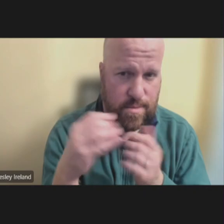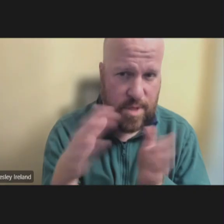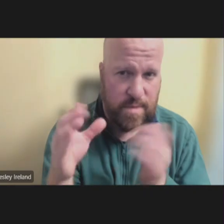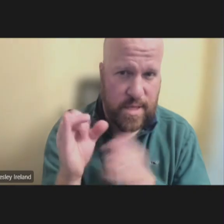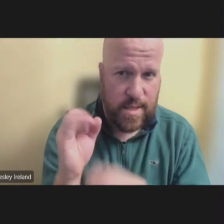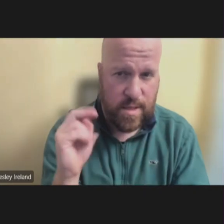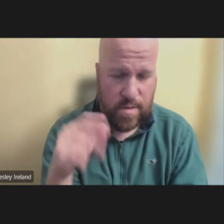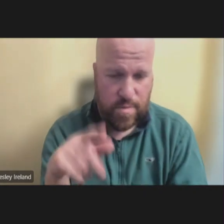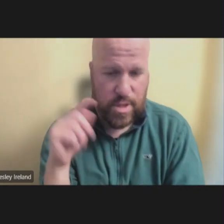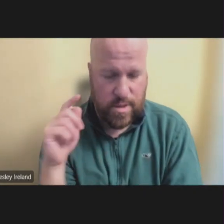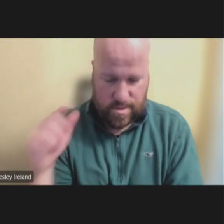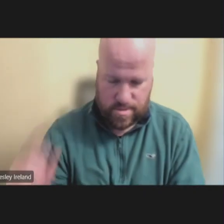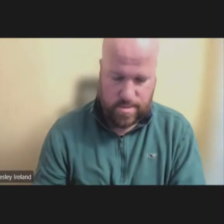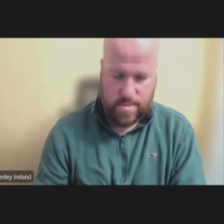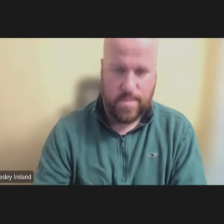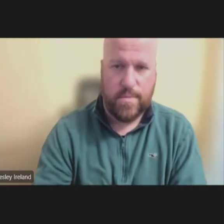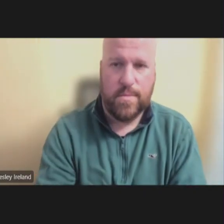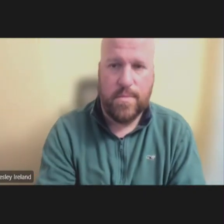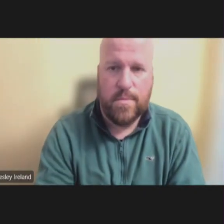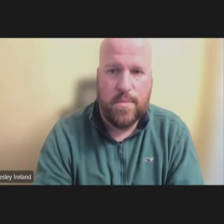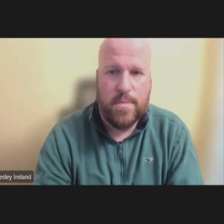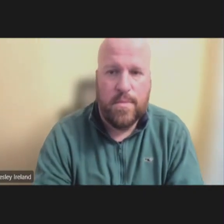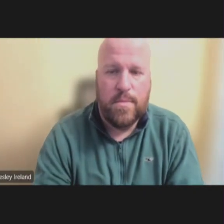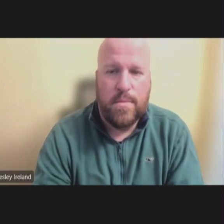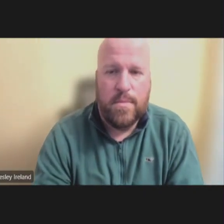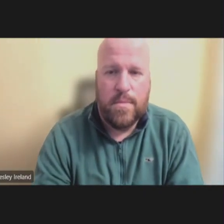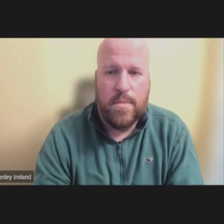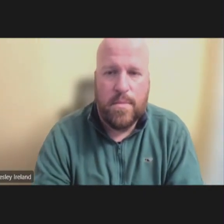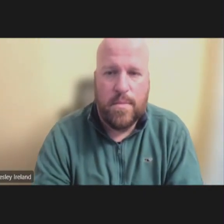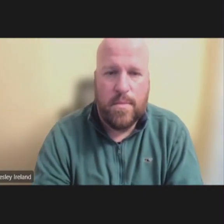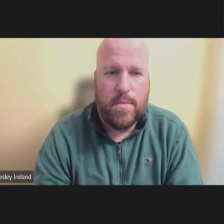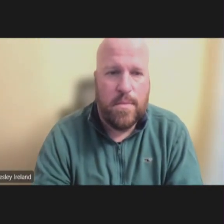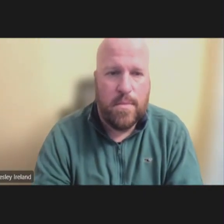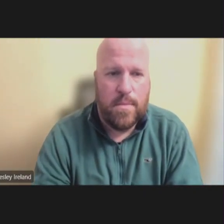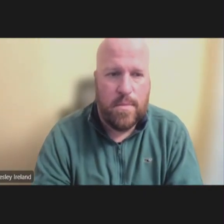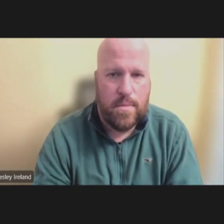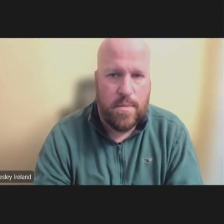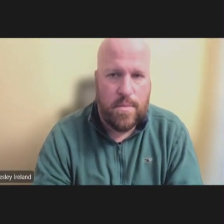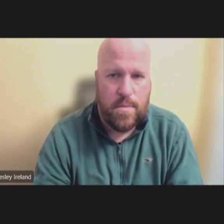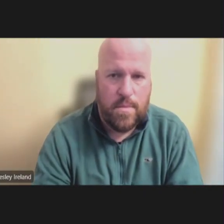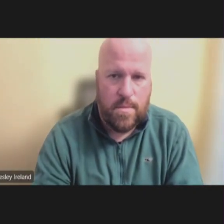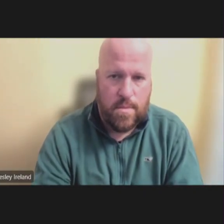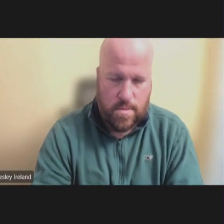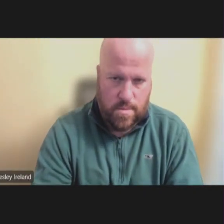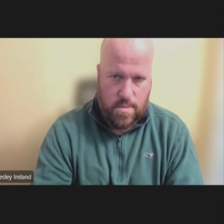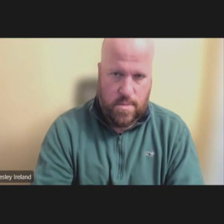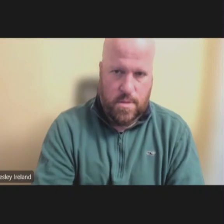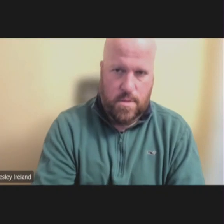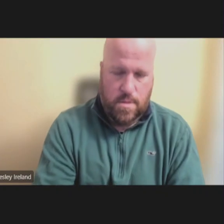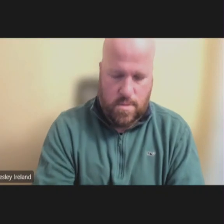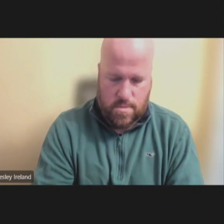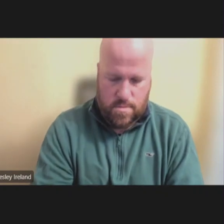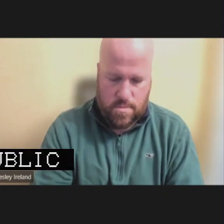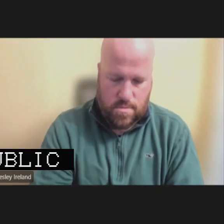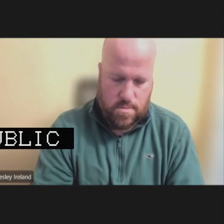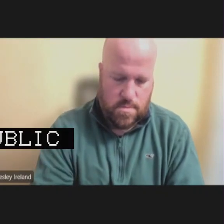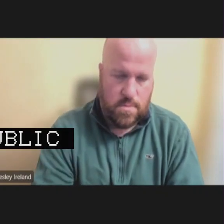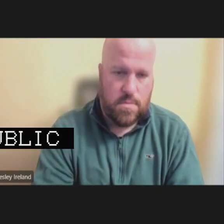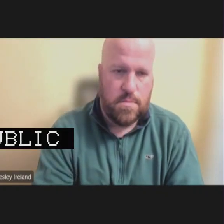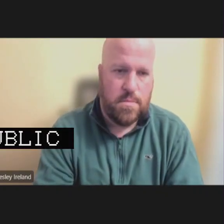comment. Is there anybody from the public who has input or comment?